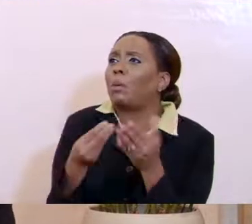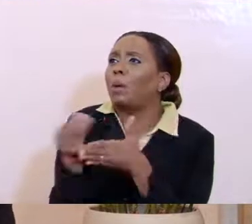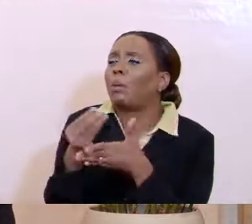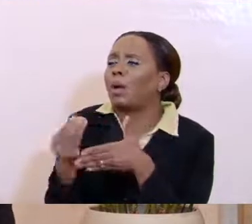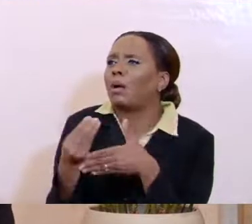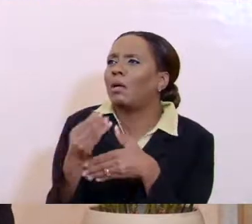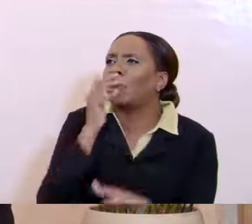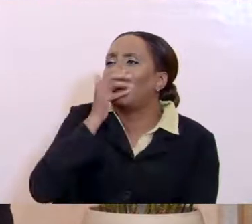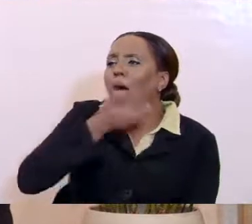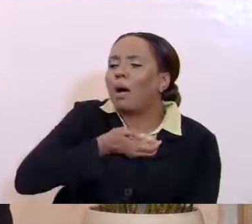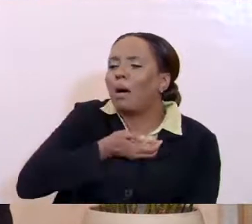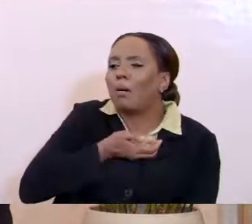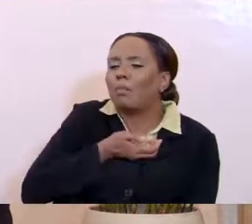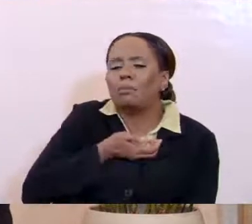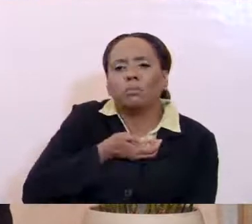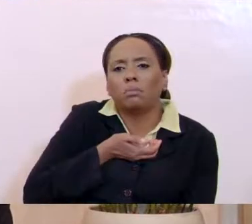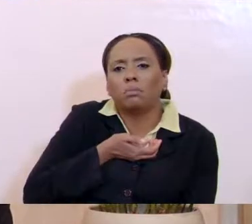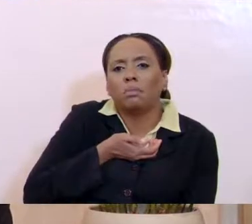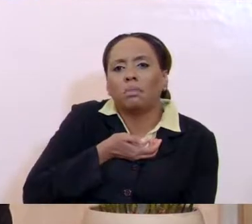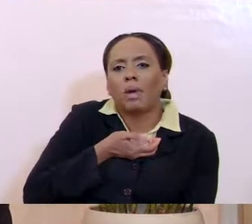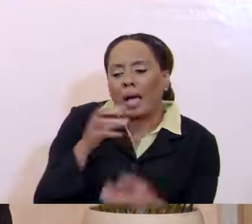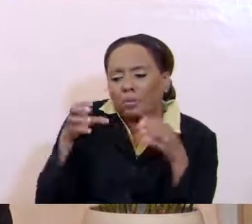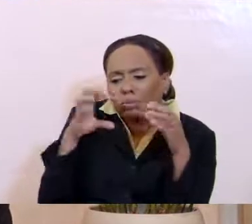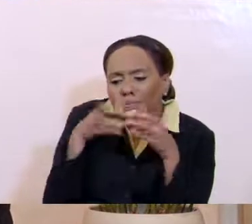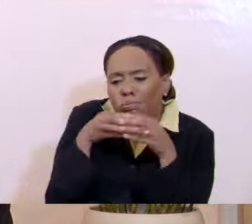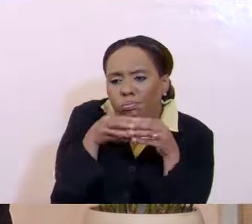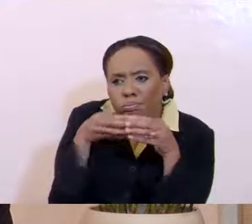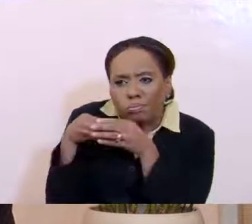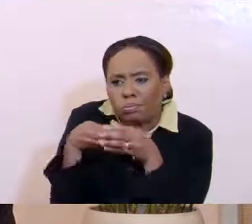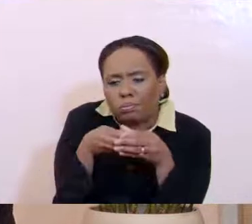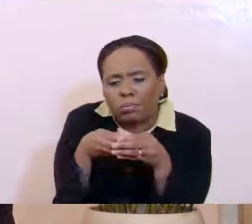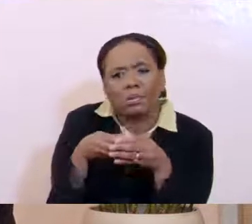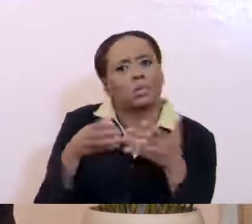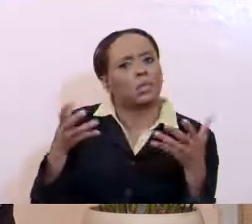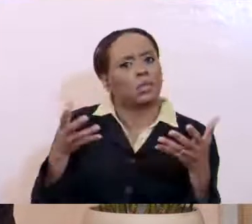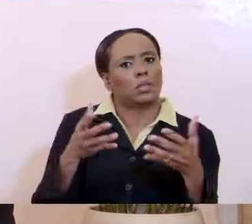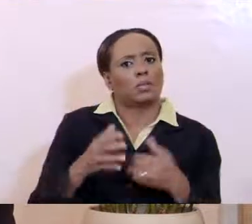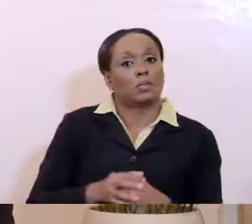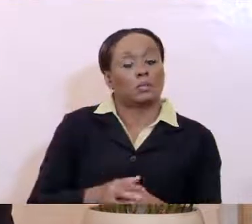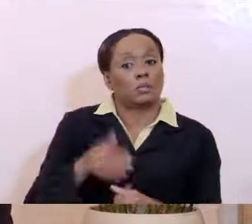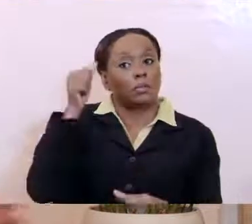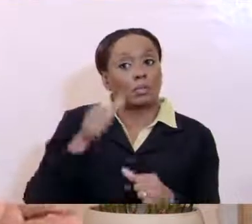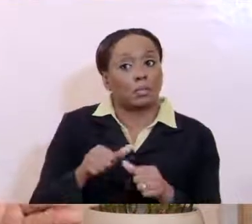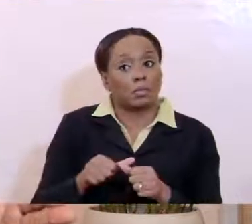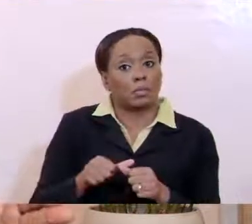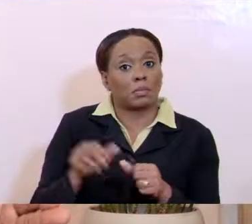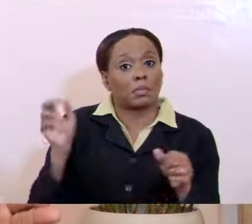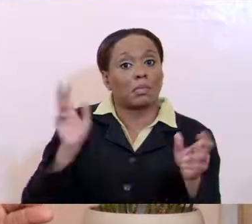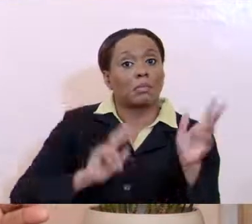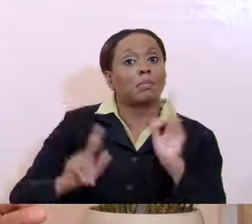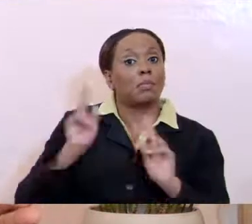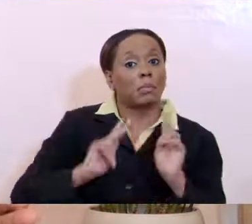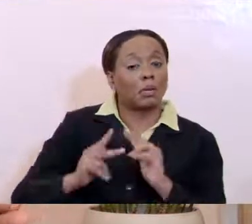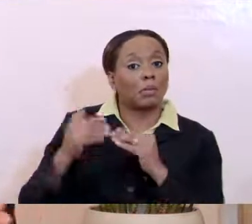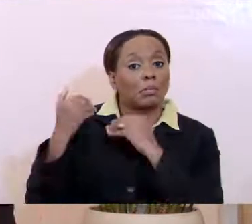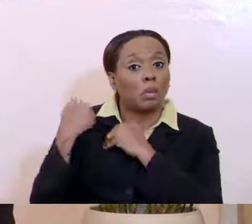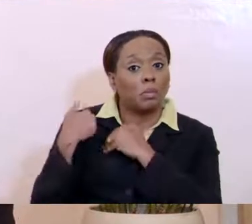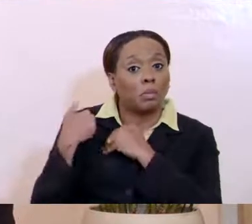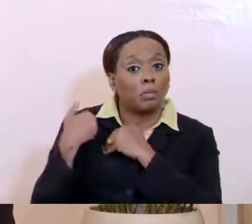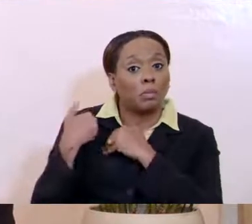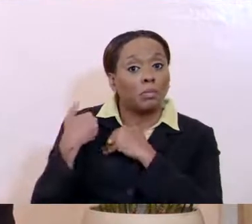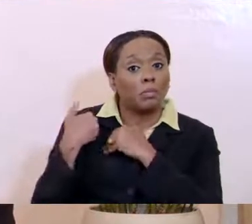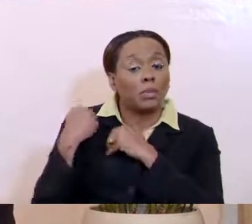you, and again, I've made it clear that the operator of the establishment is responsible for the people lining up on the outside.